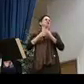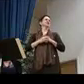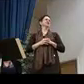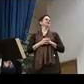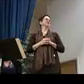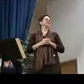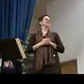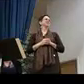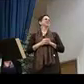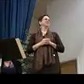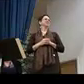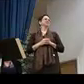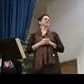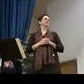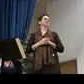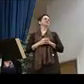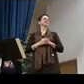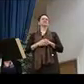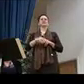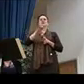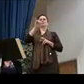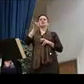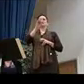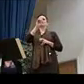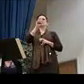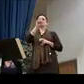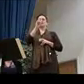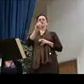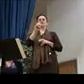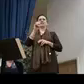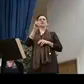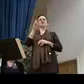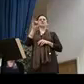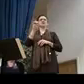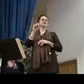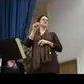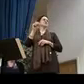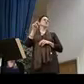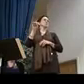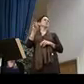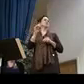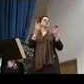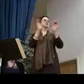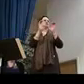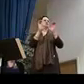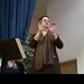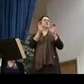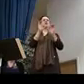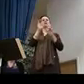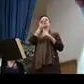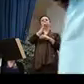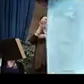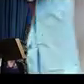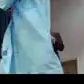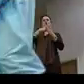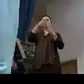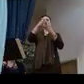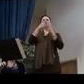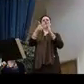Jesse Elias Cronish, Certificate of Applied Science, Welding Technology, honors.